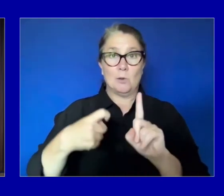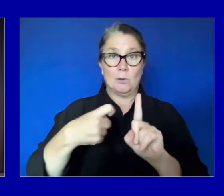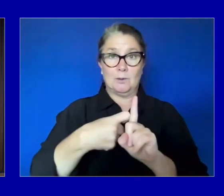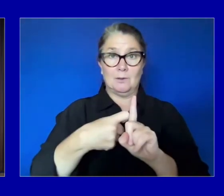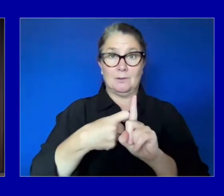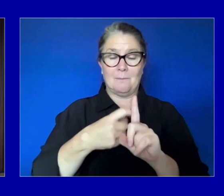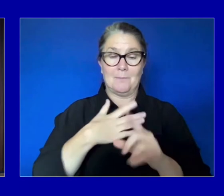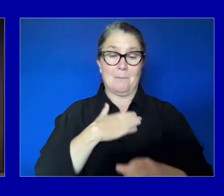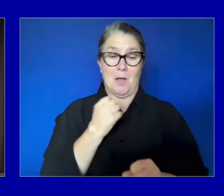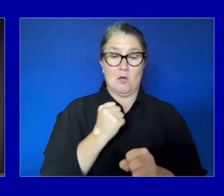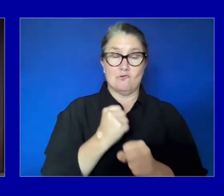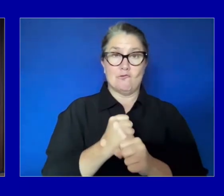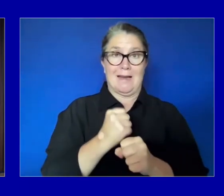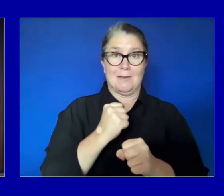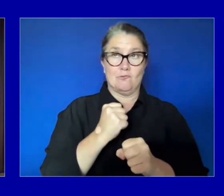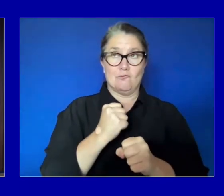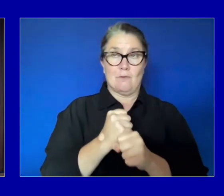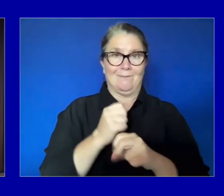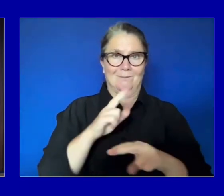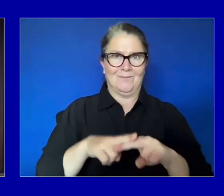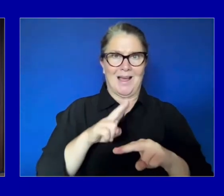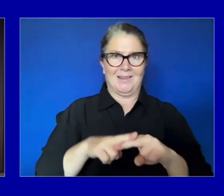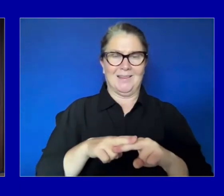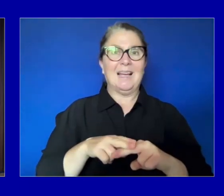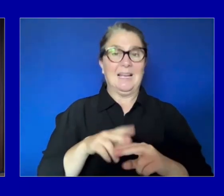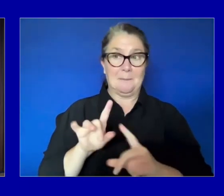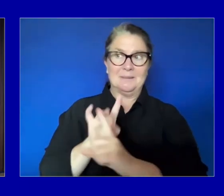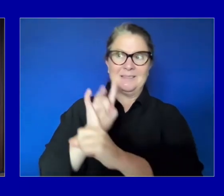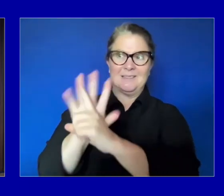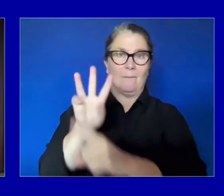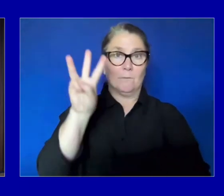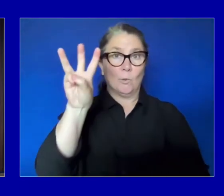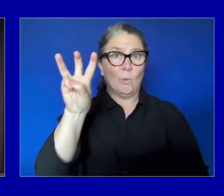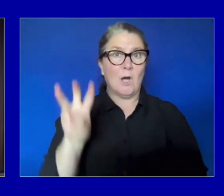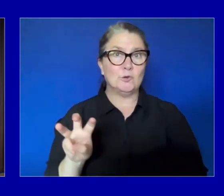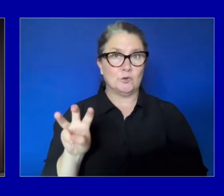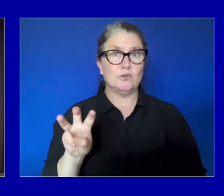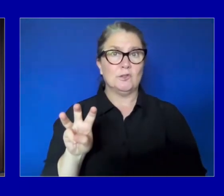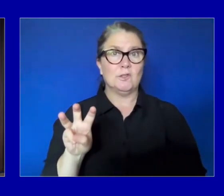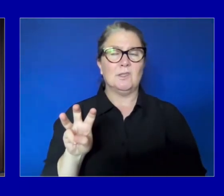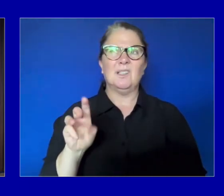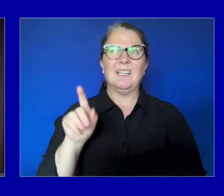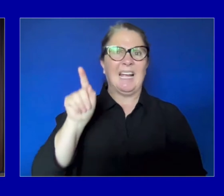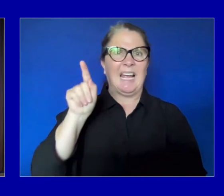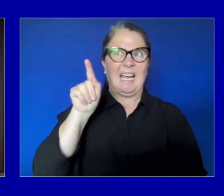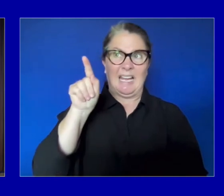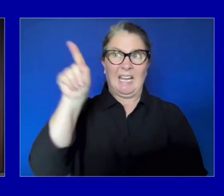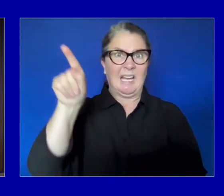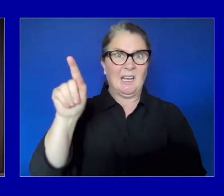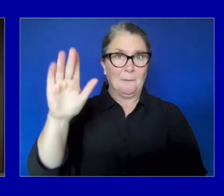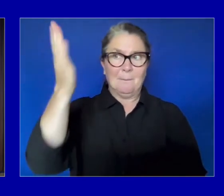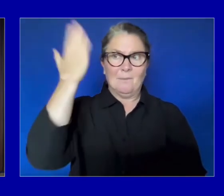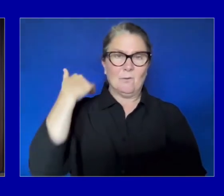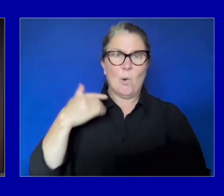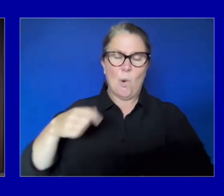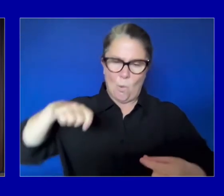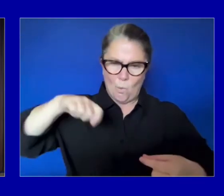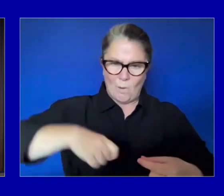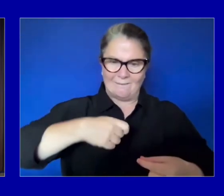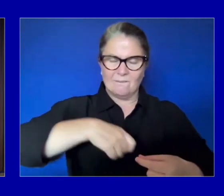weaver and mum dug up a photo and gave it to me. And he's woven this great big massive basket and he used to weave for his family, um,